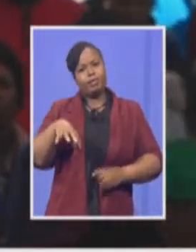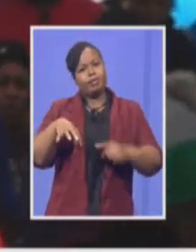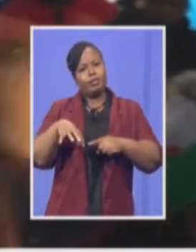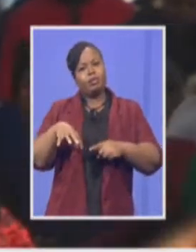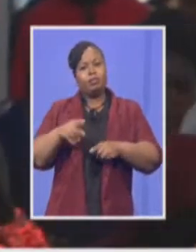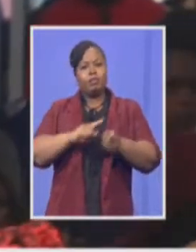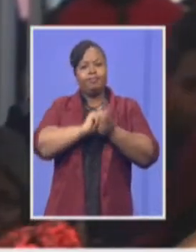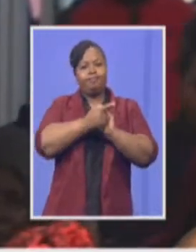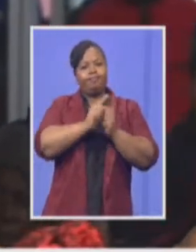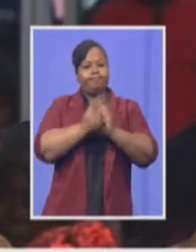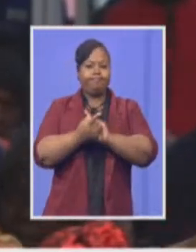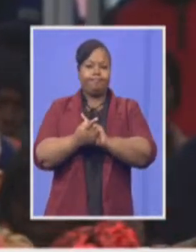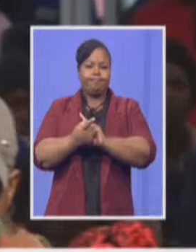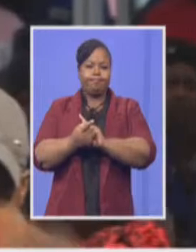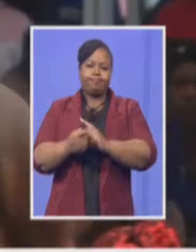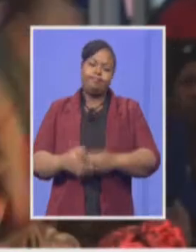abashintsha